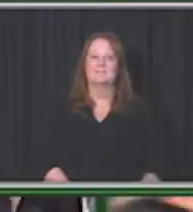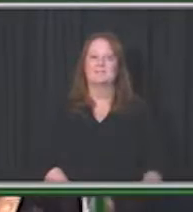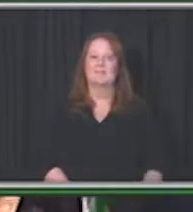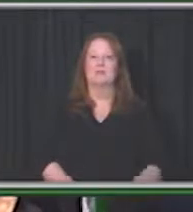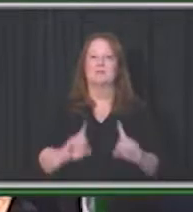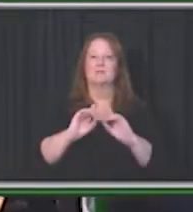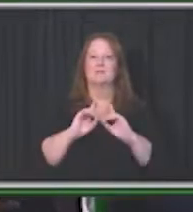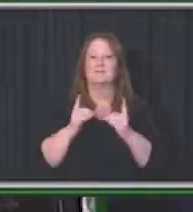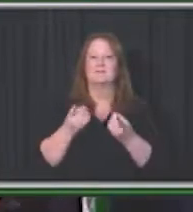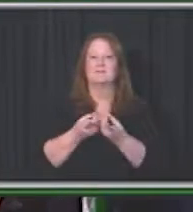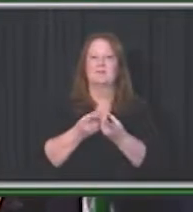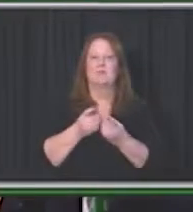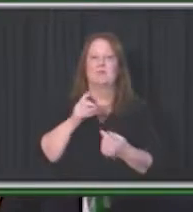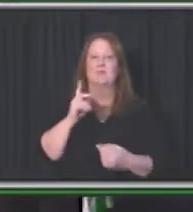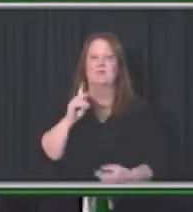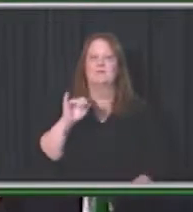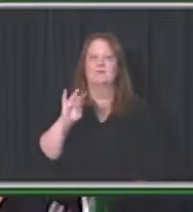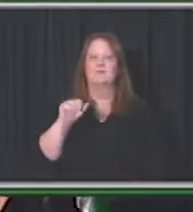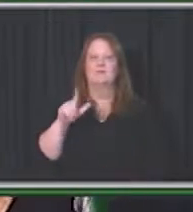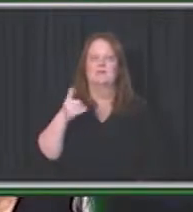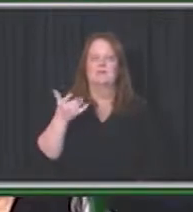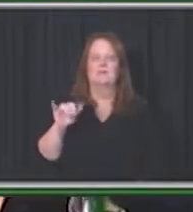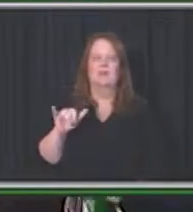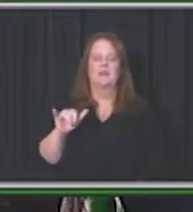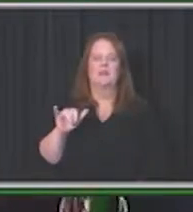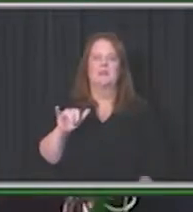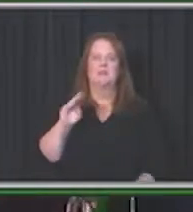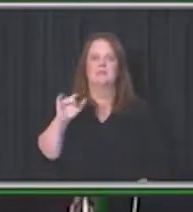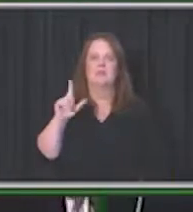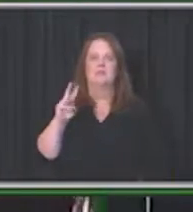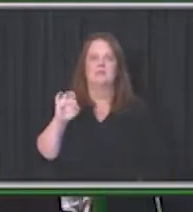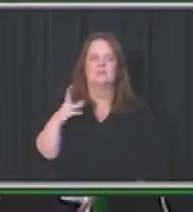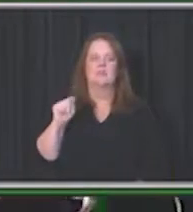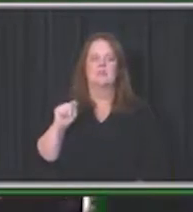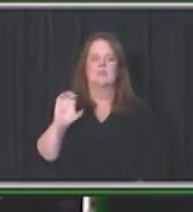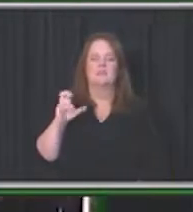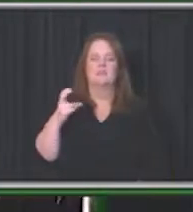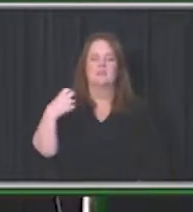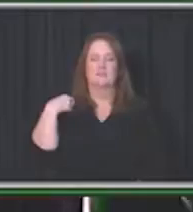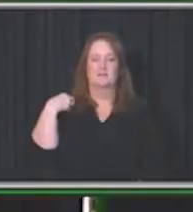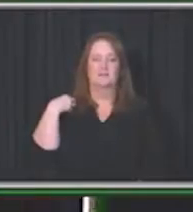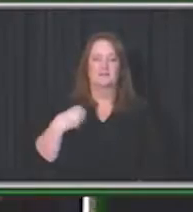Department of Kinesiology and Health Sciences, Michael Wright, Chair.